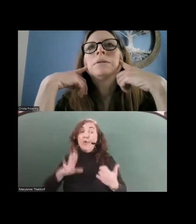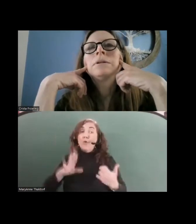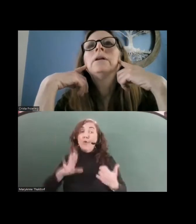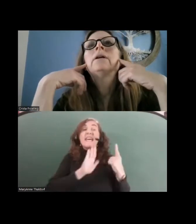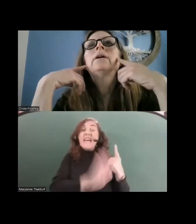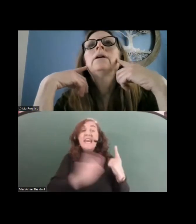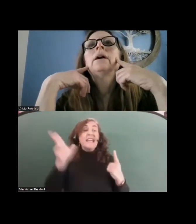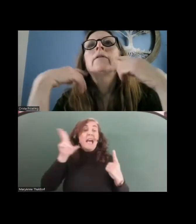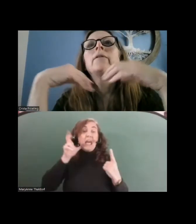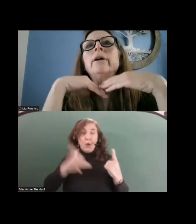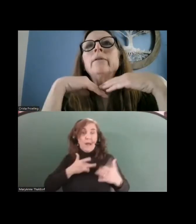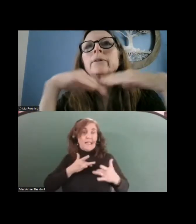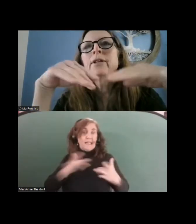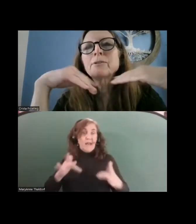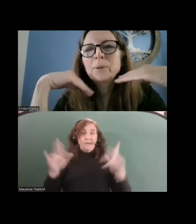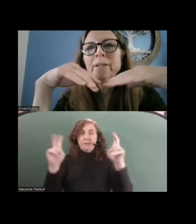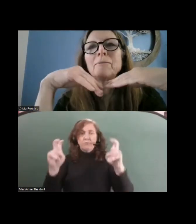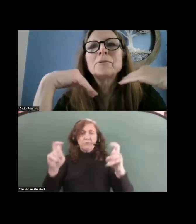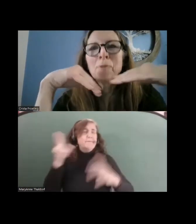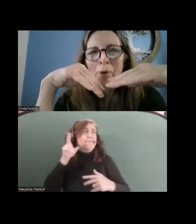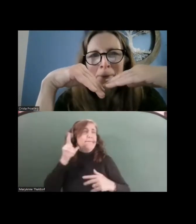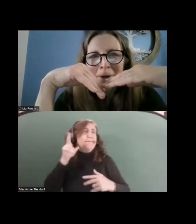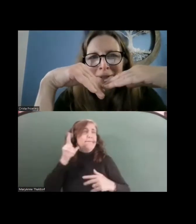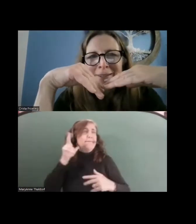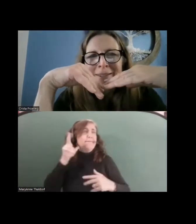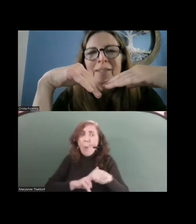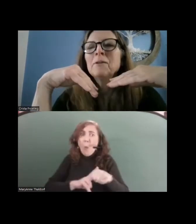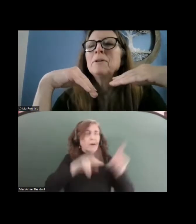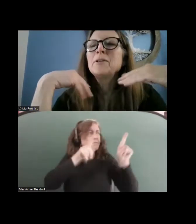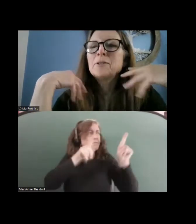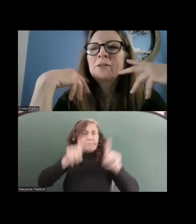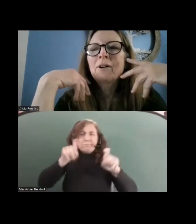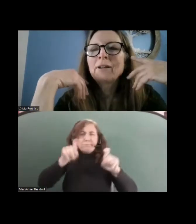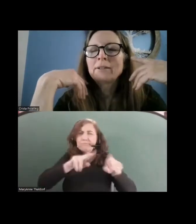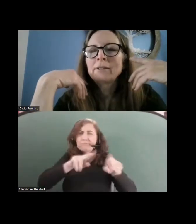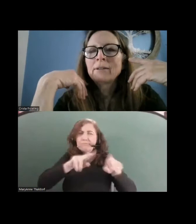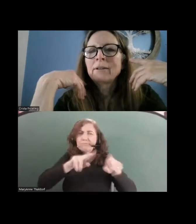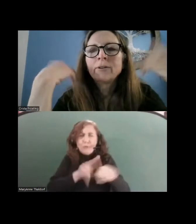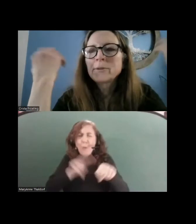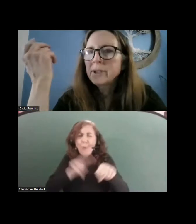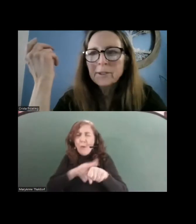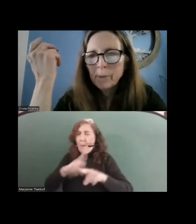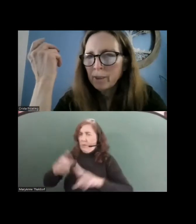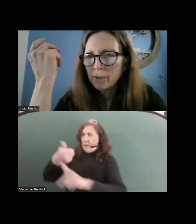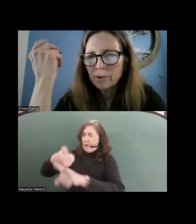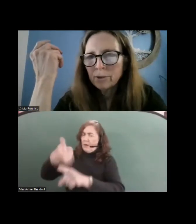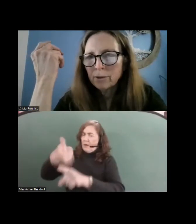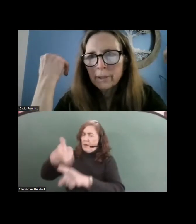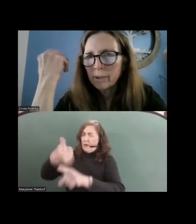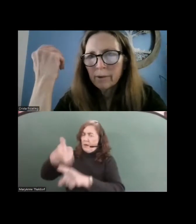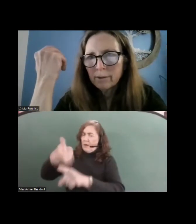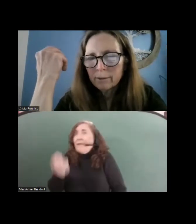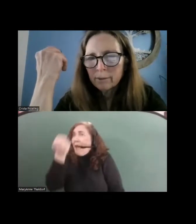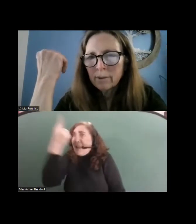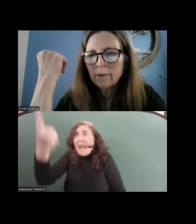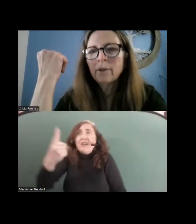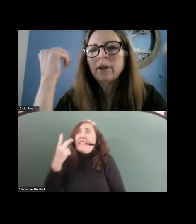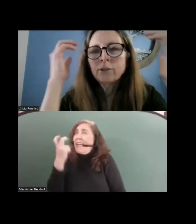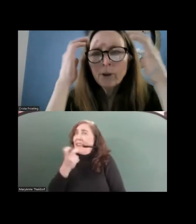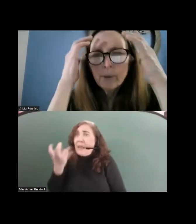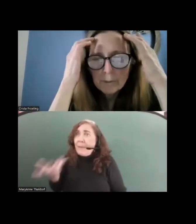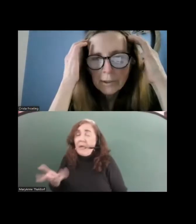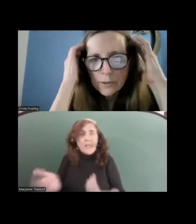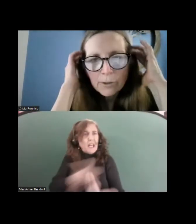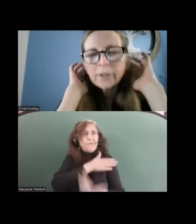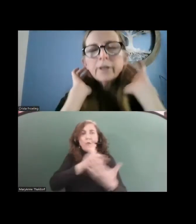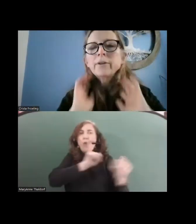normal. Every test we did was normal, but he could not understand speech at all. And